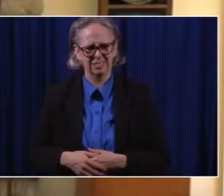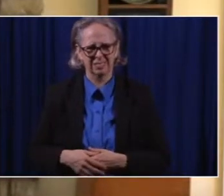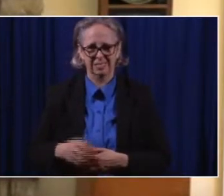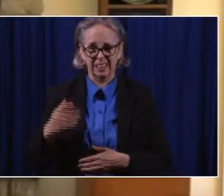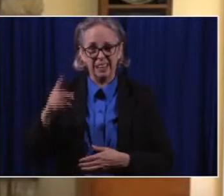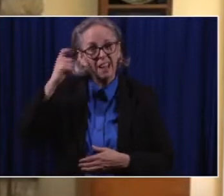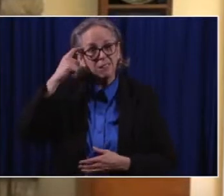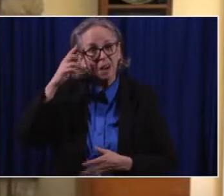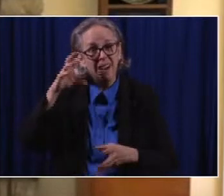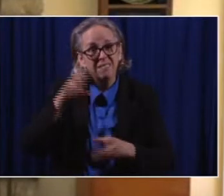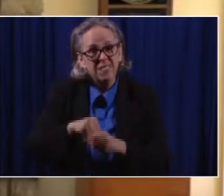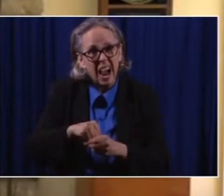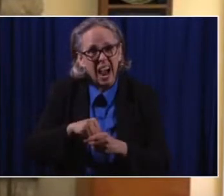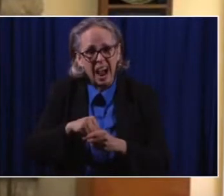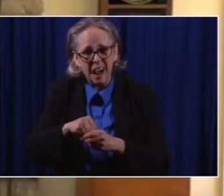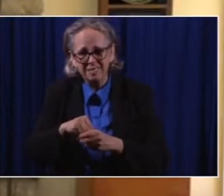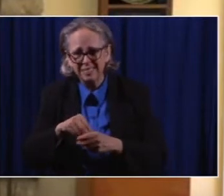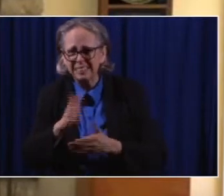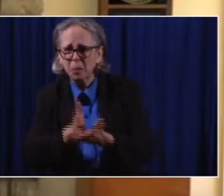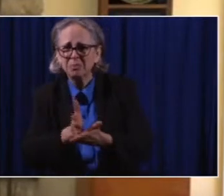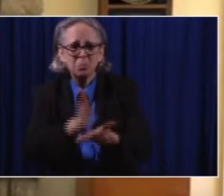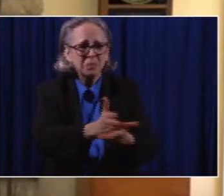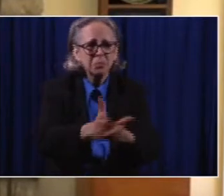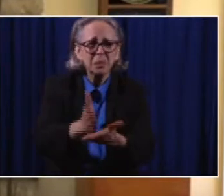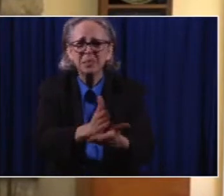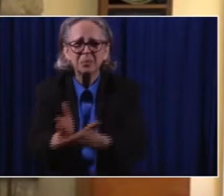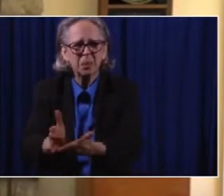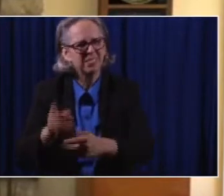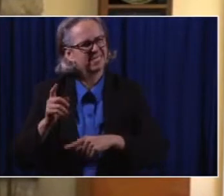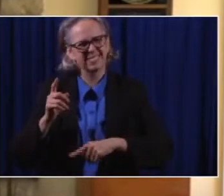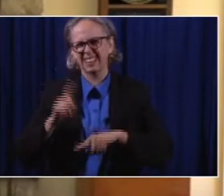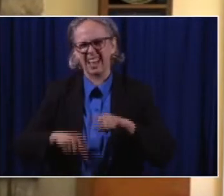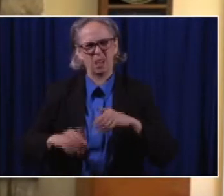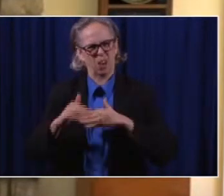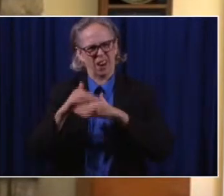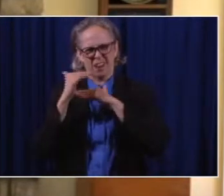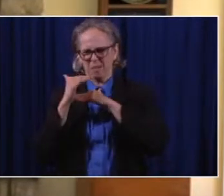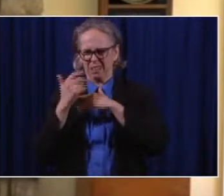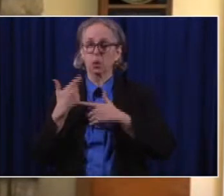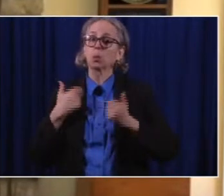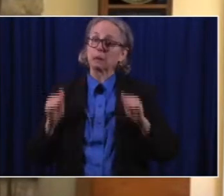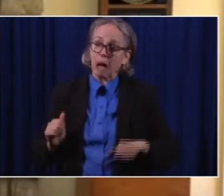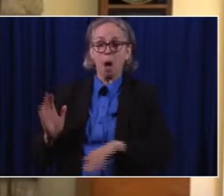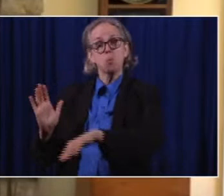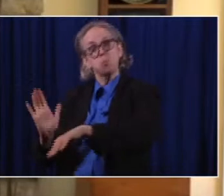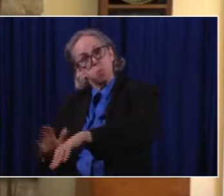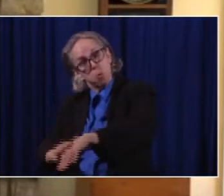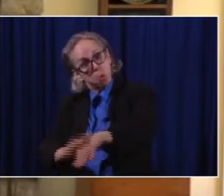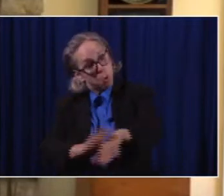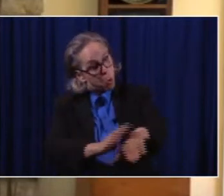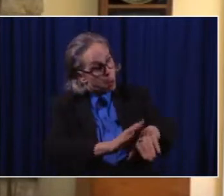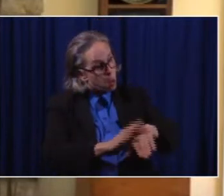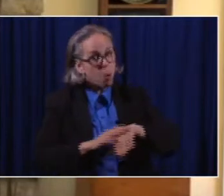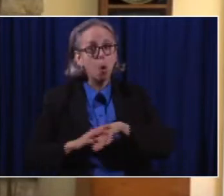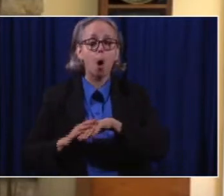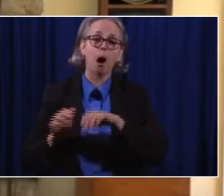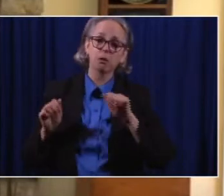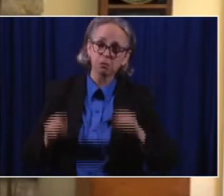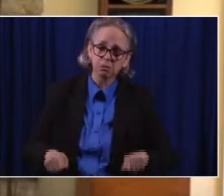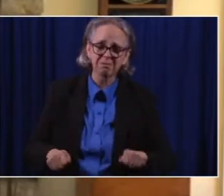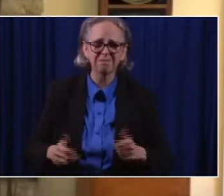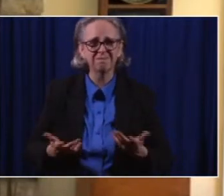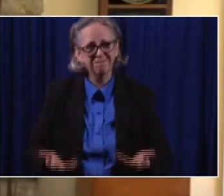people. These are very dangerous situations. Be careful, particularly for the next two or 3 months. But yeah, we've